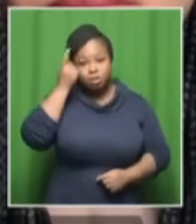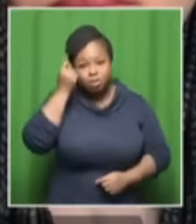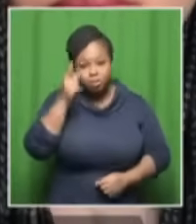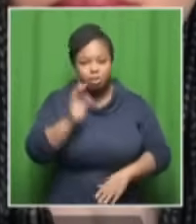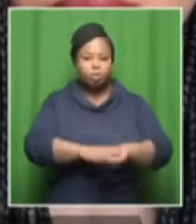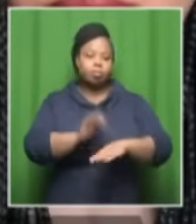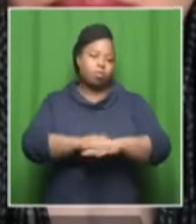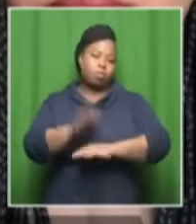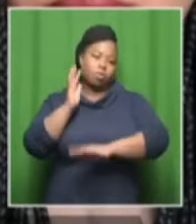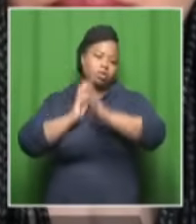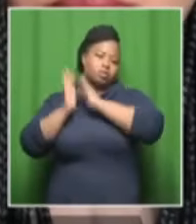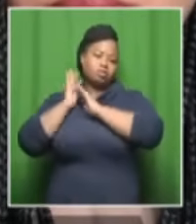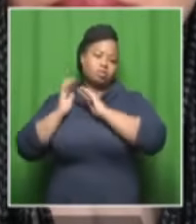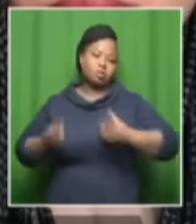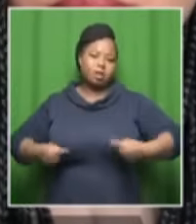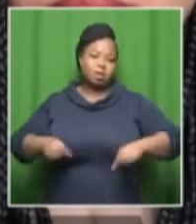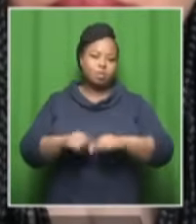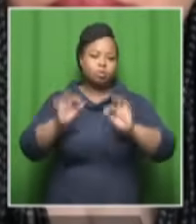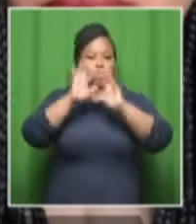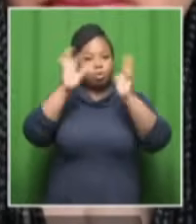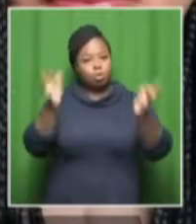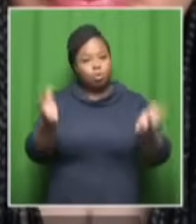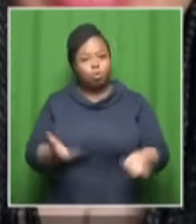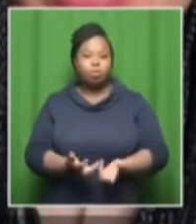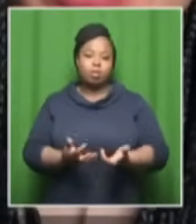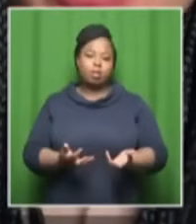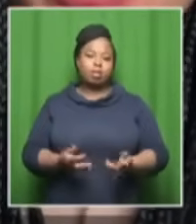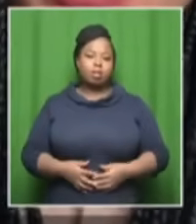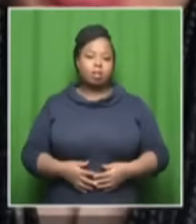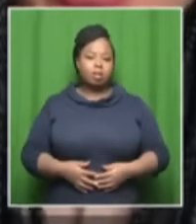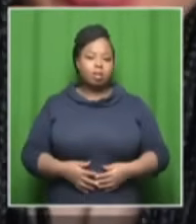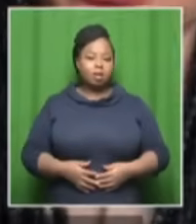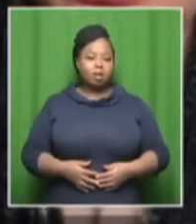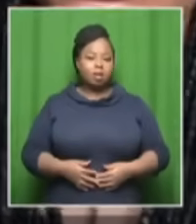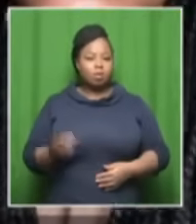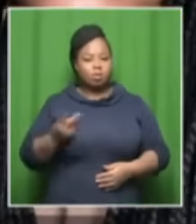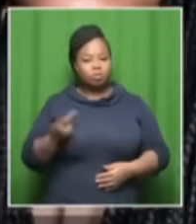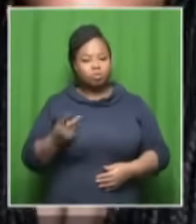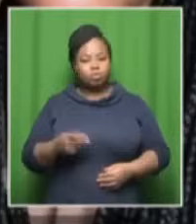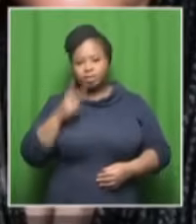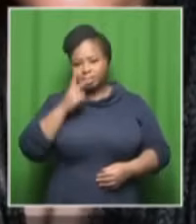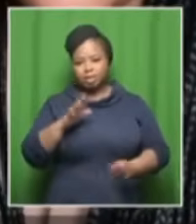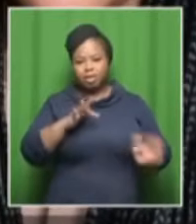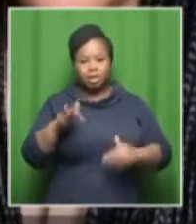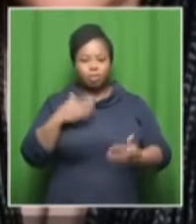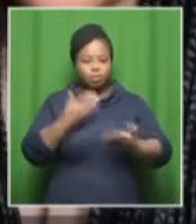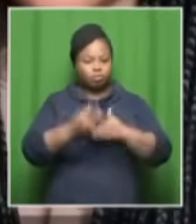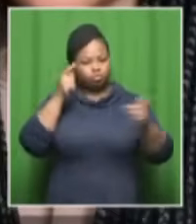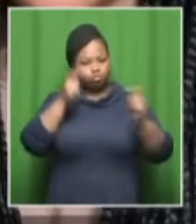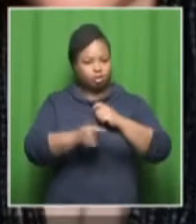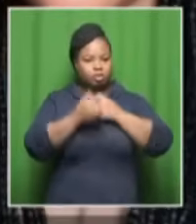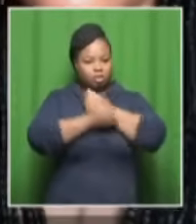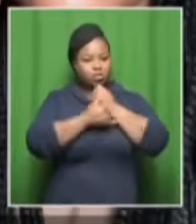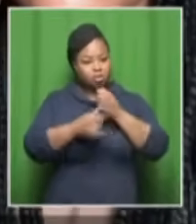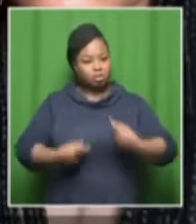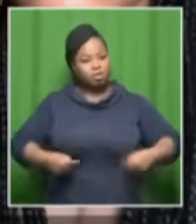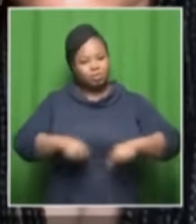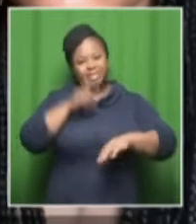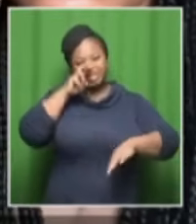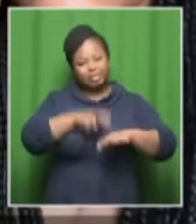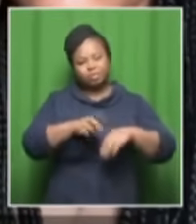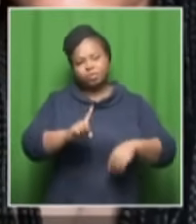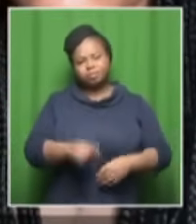our history, of the global, you know, arena, and how we can make a change and what our country needs,